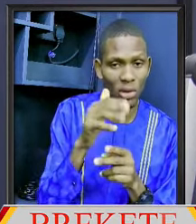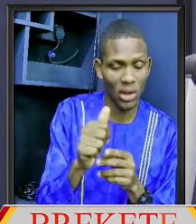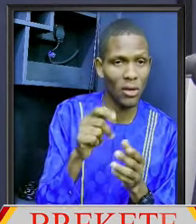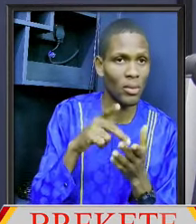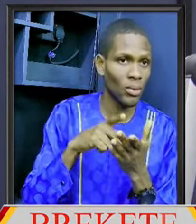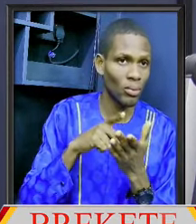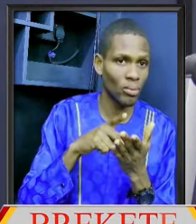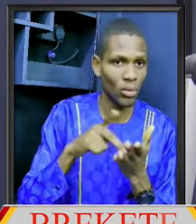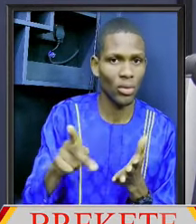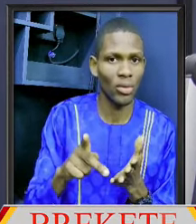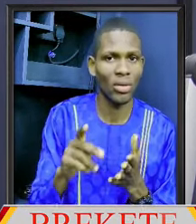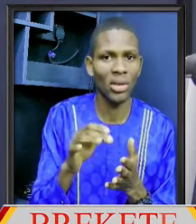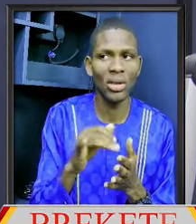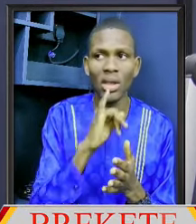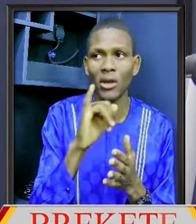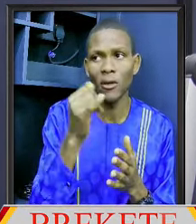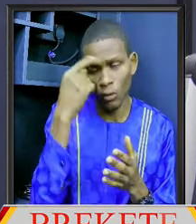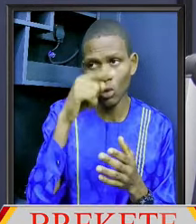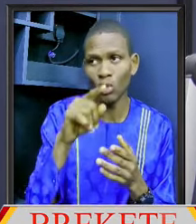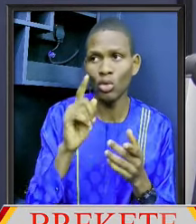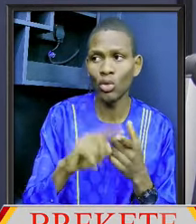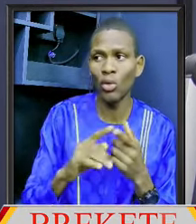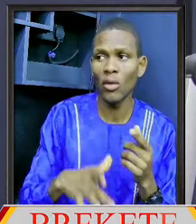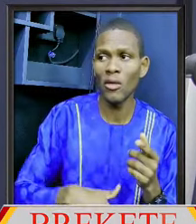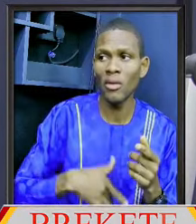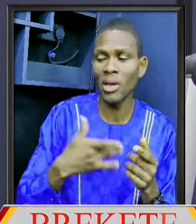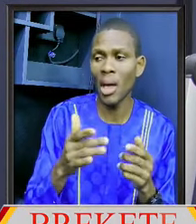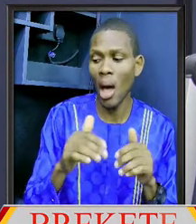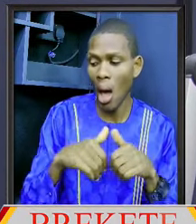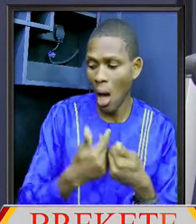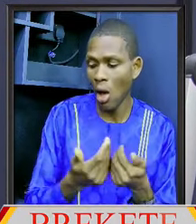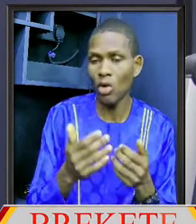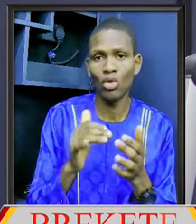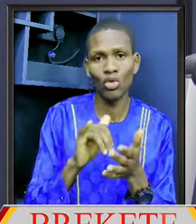spiritually, is for you to feel how